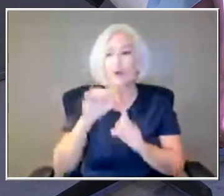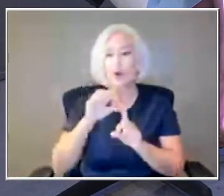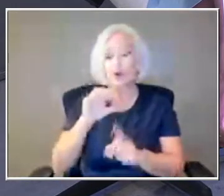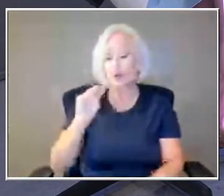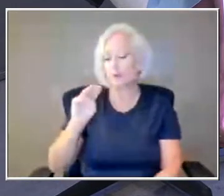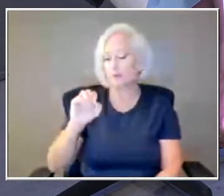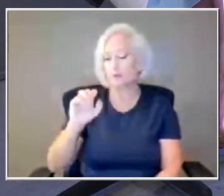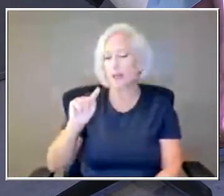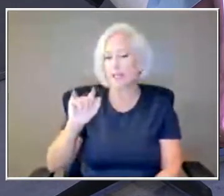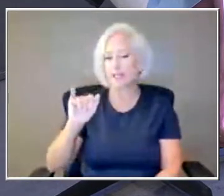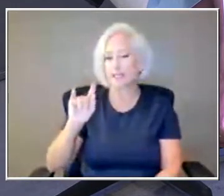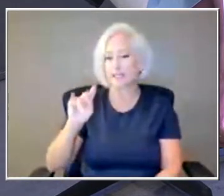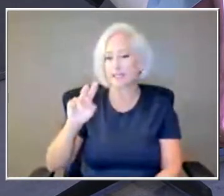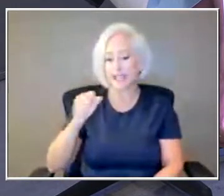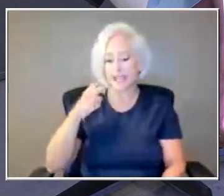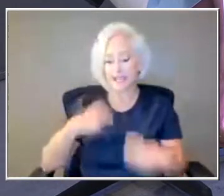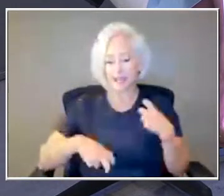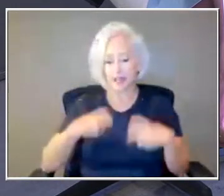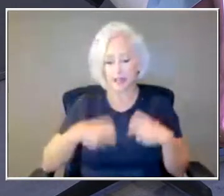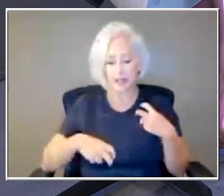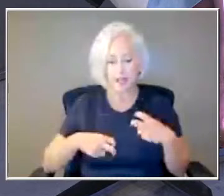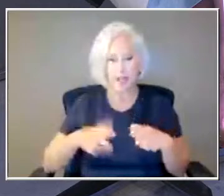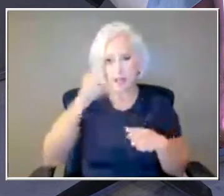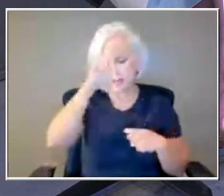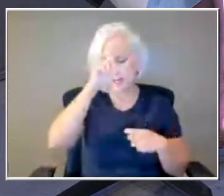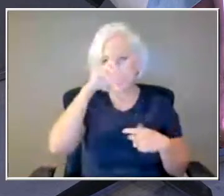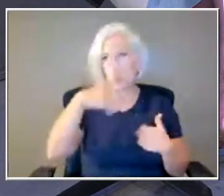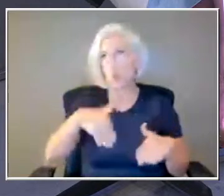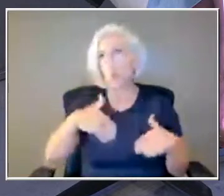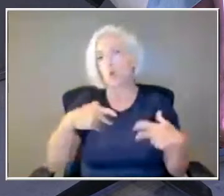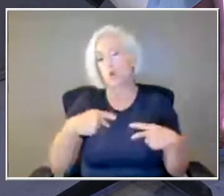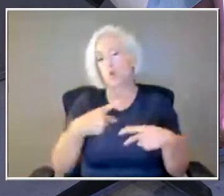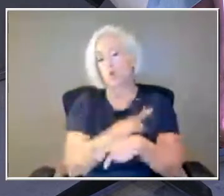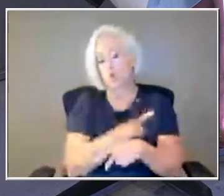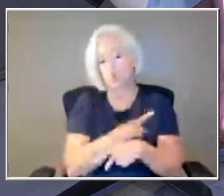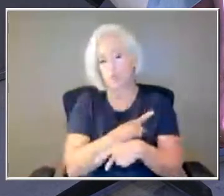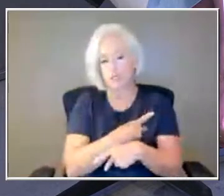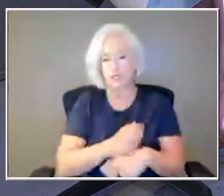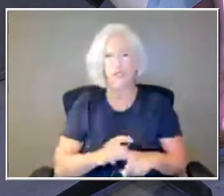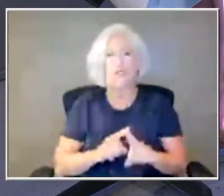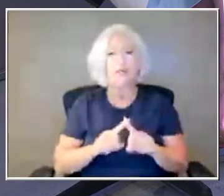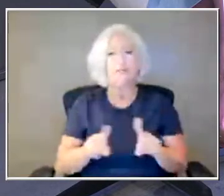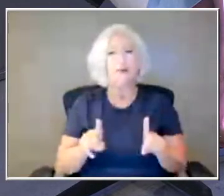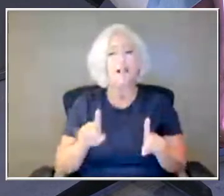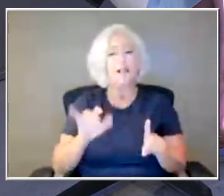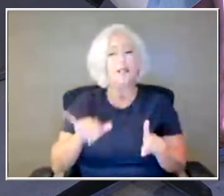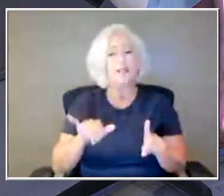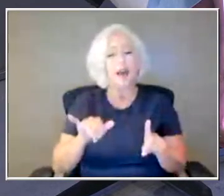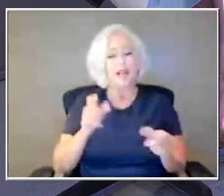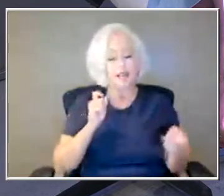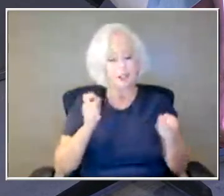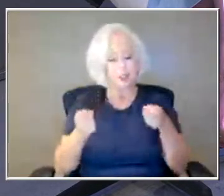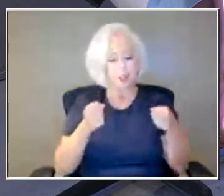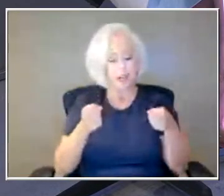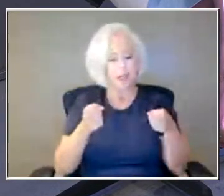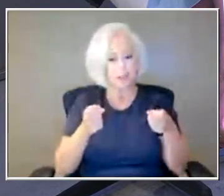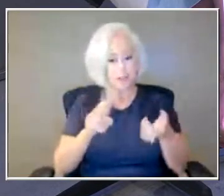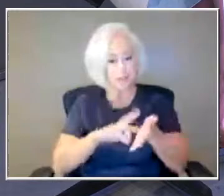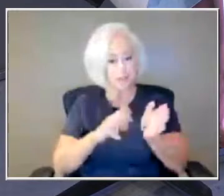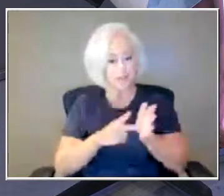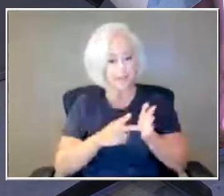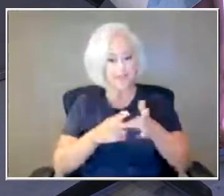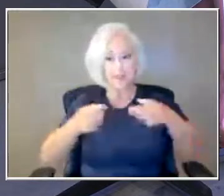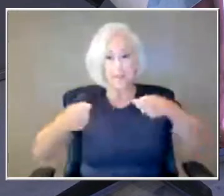the worst, and that's changed a little bit over time, because now we think of it maybe in terms of managing cancer like a chronic disease,